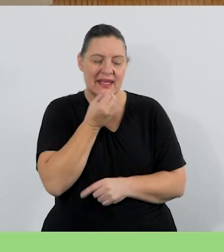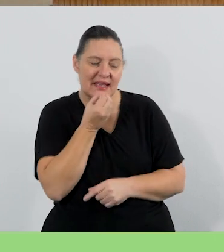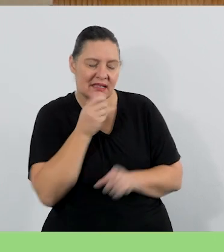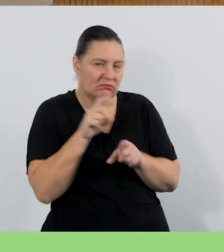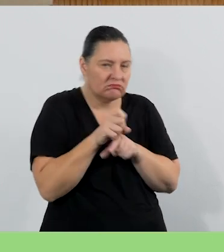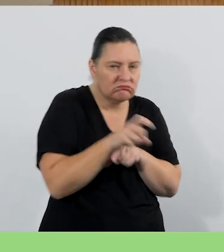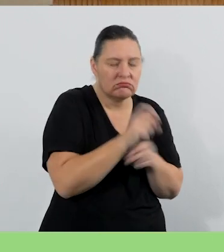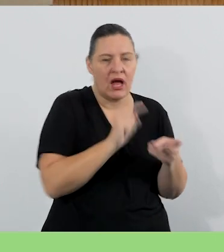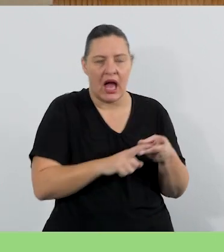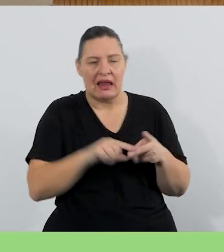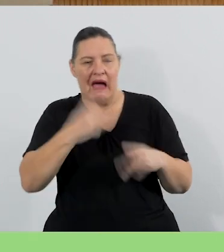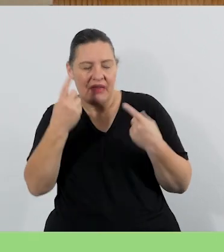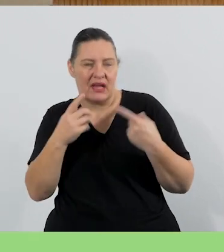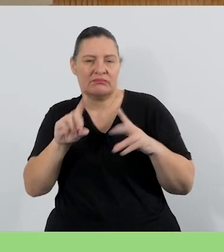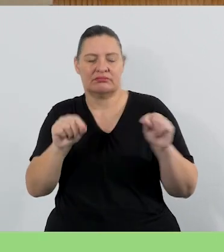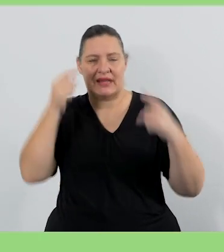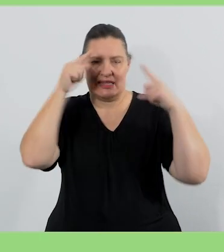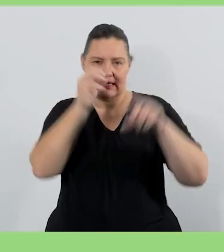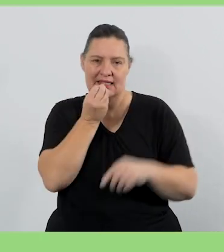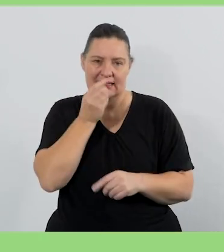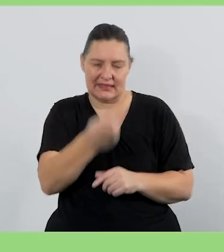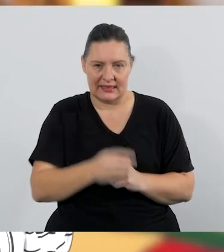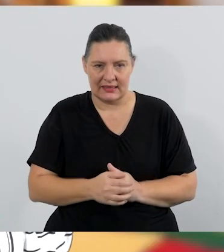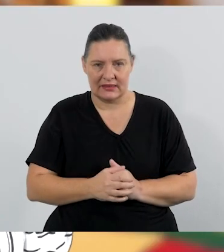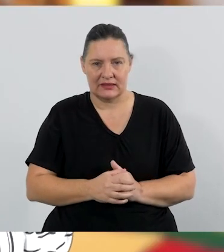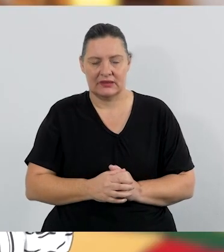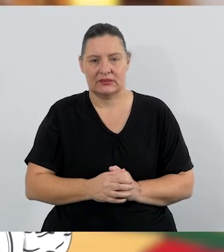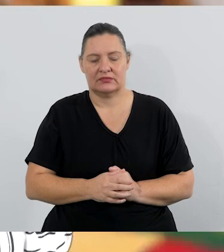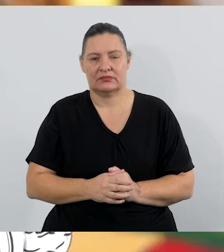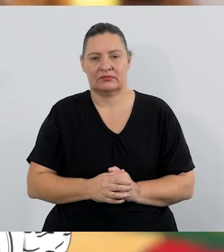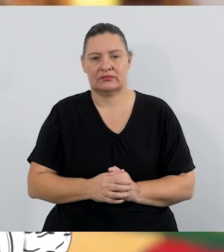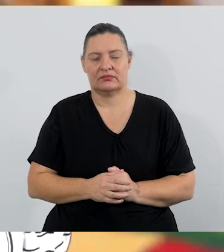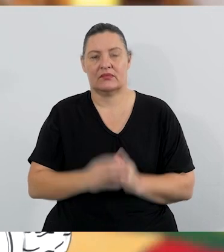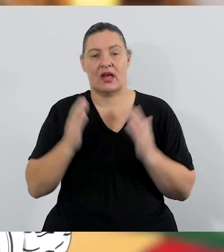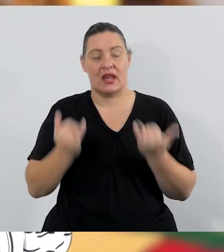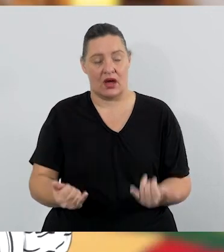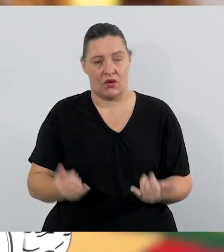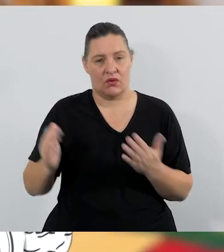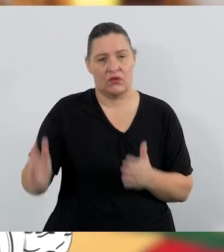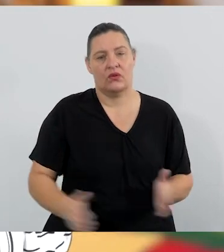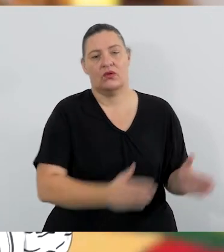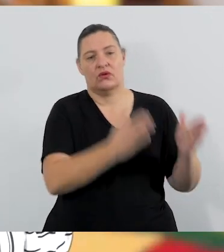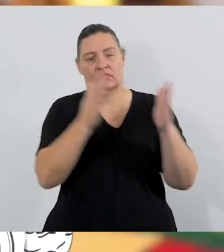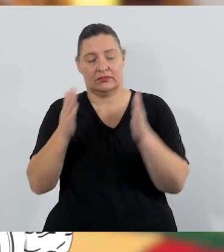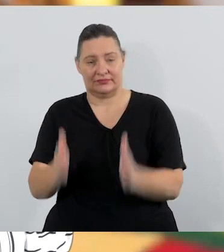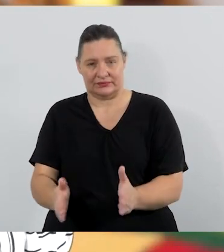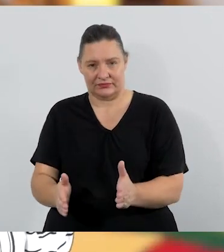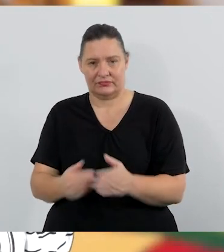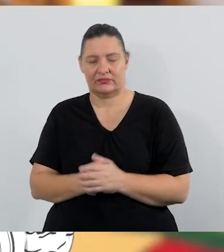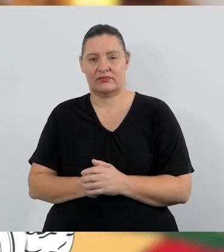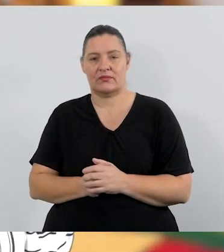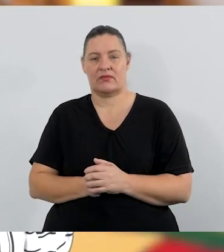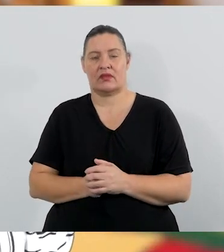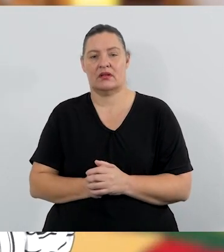eats grasshoppers and other small insects. Now we are going to move on to our third type